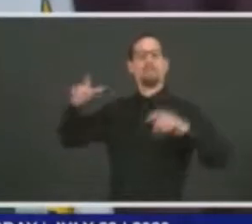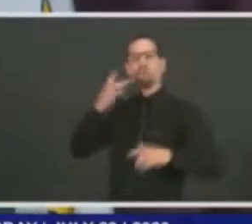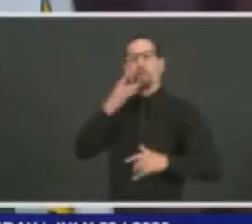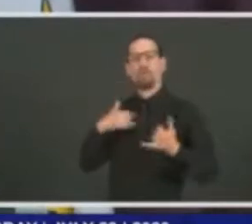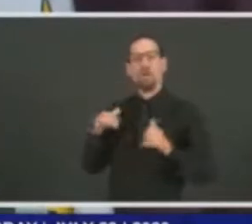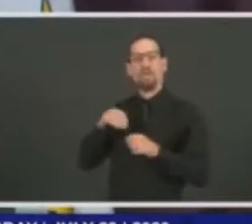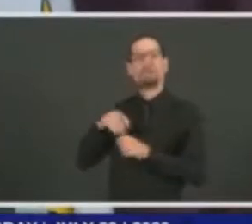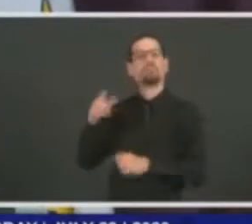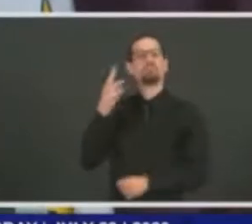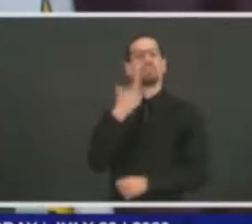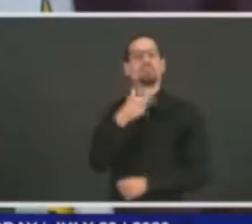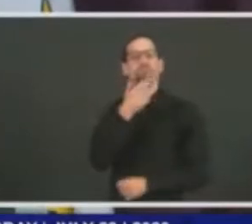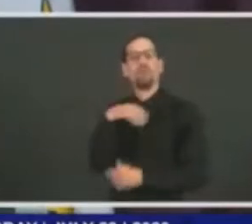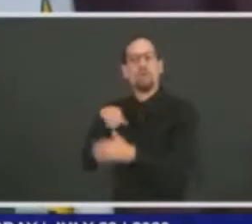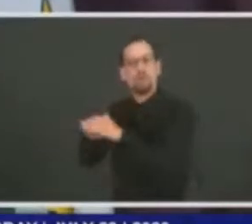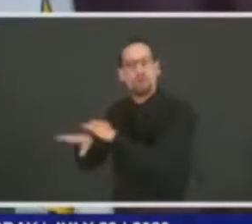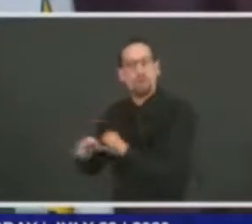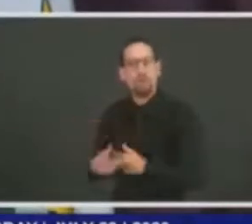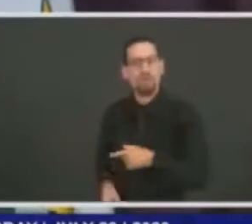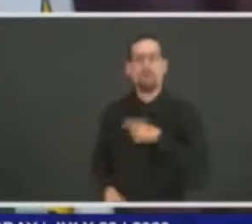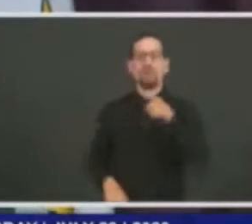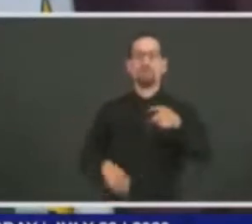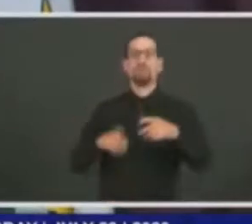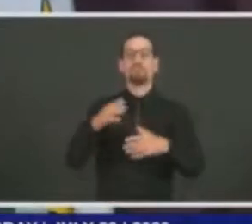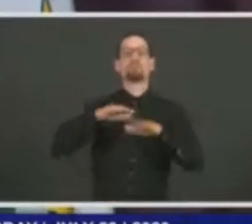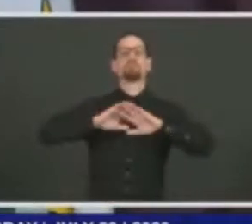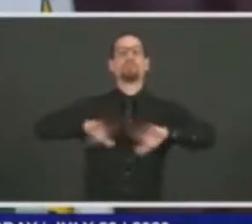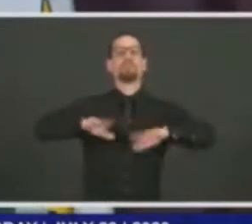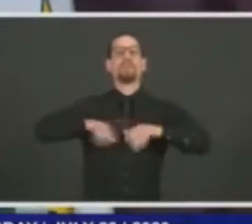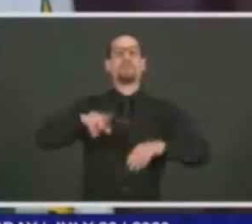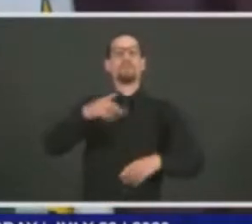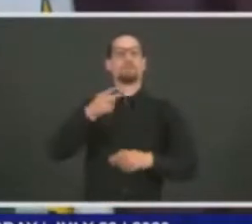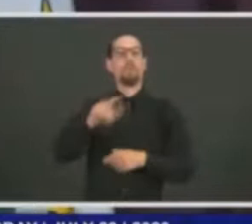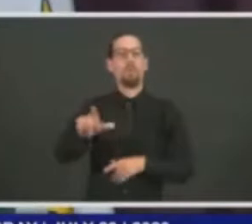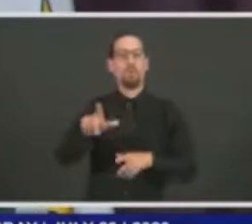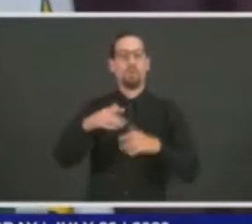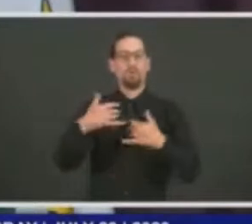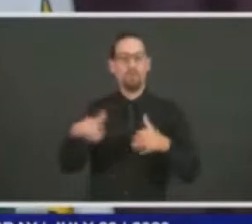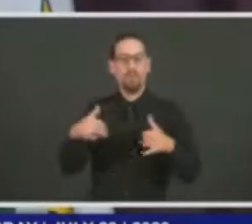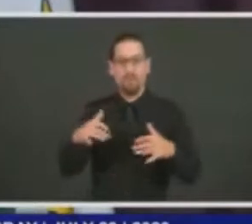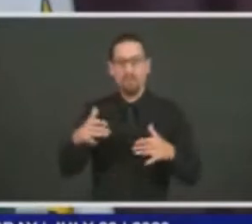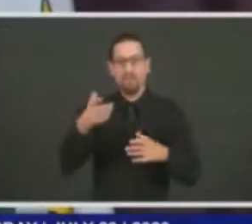to pool parties greater than 25 people, no mask wearing,